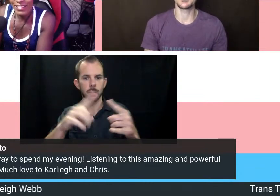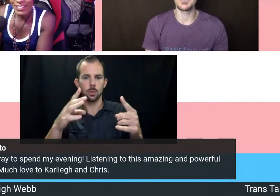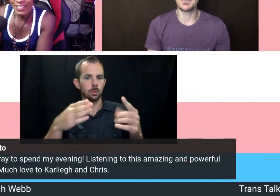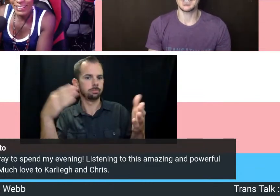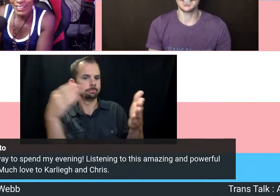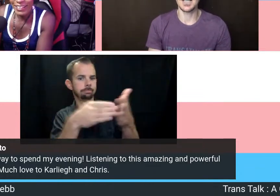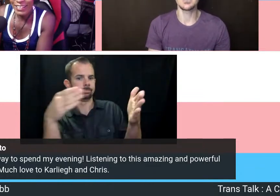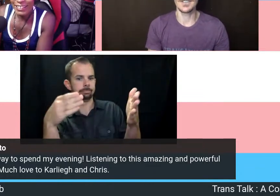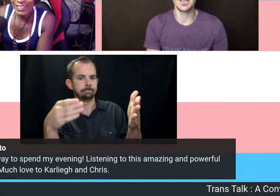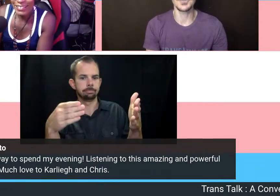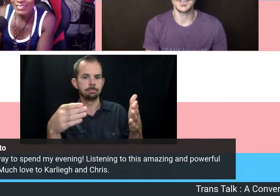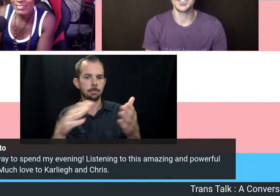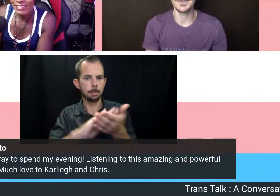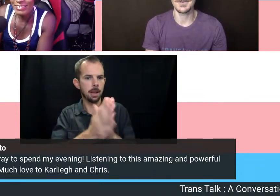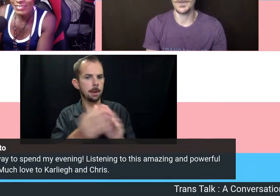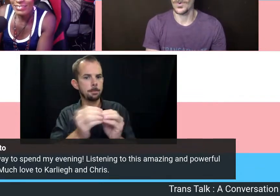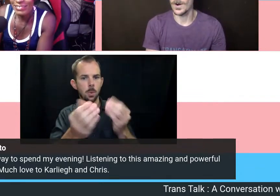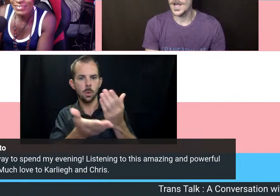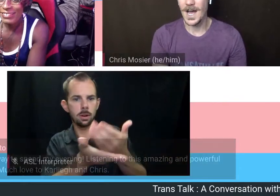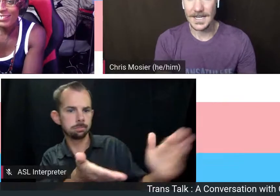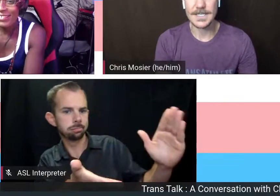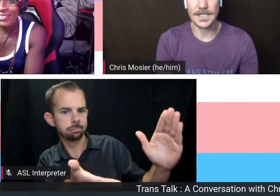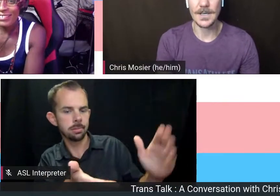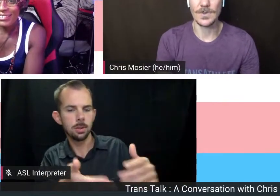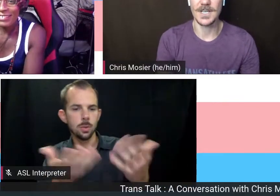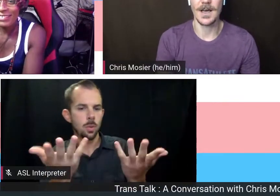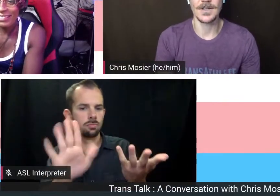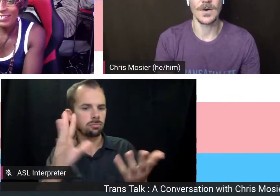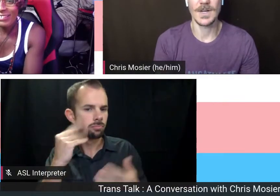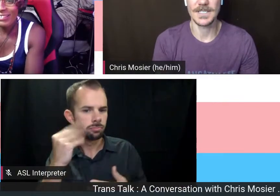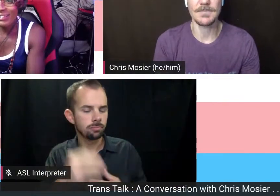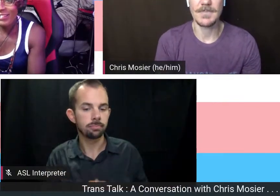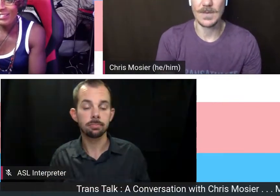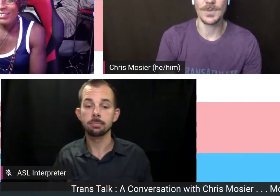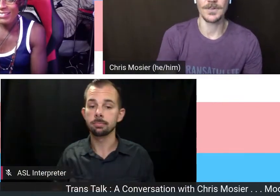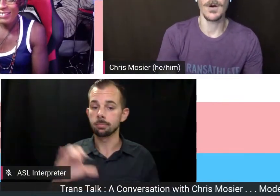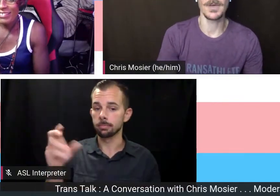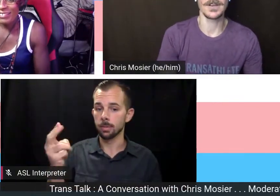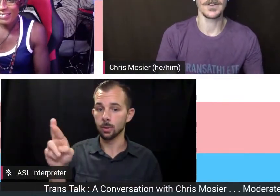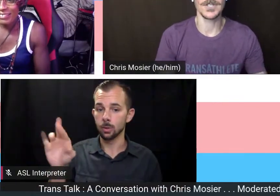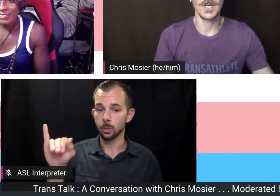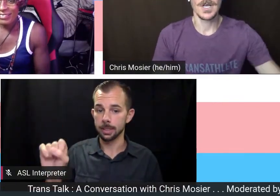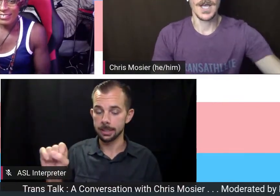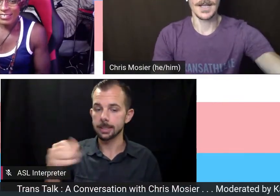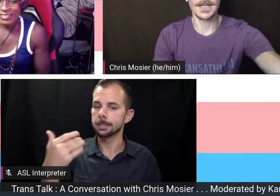challenging one for me because, as you mentioned before, I did go to Idaho. I did meet with